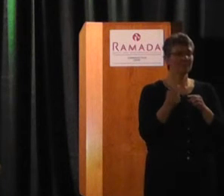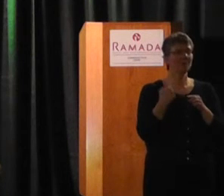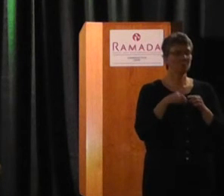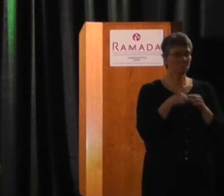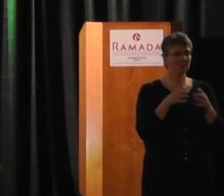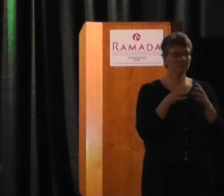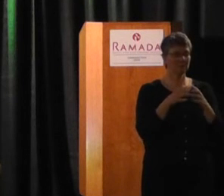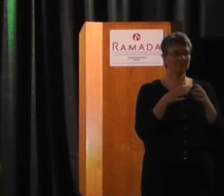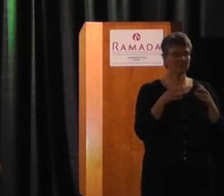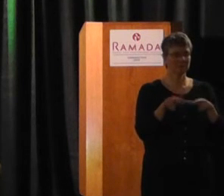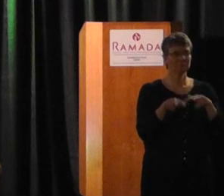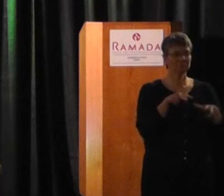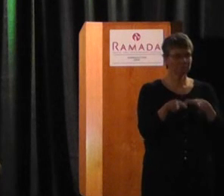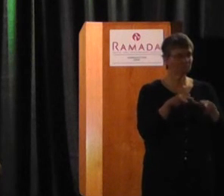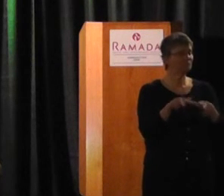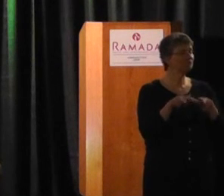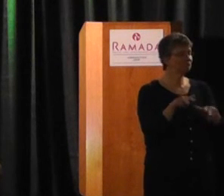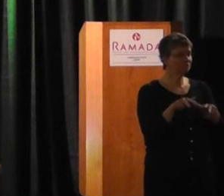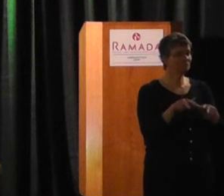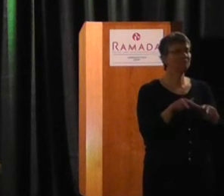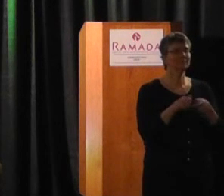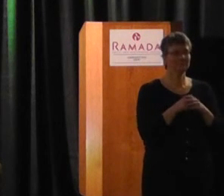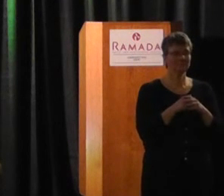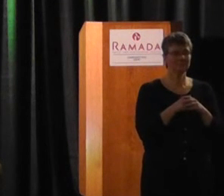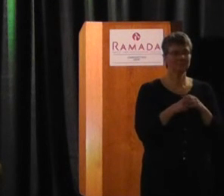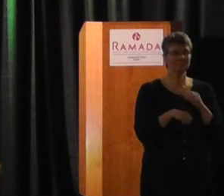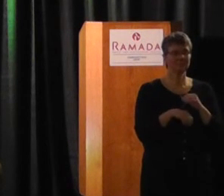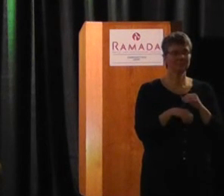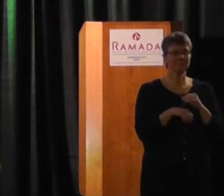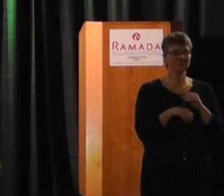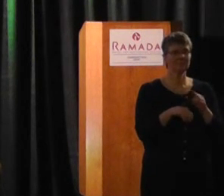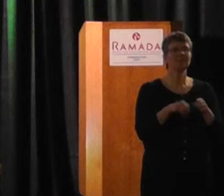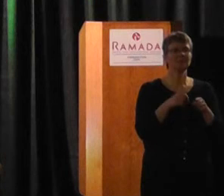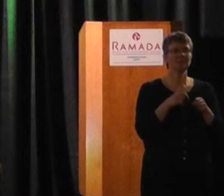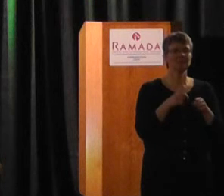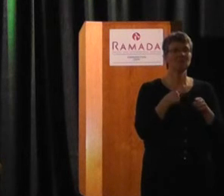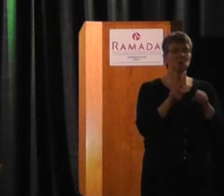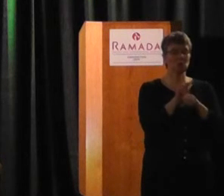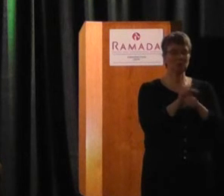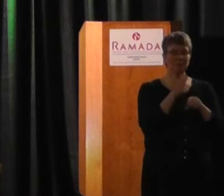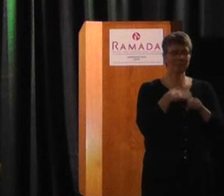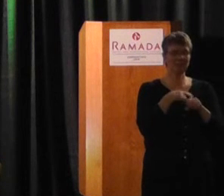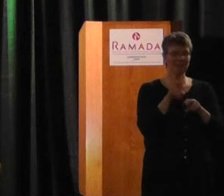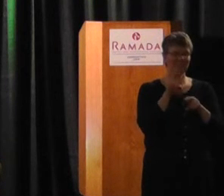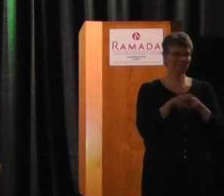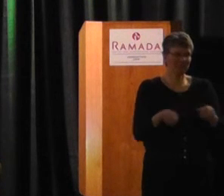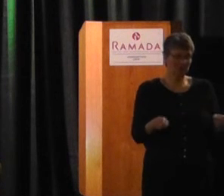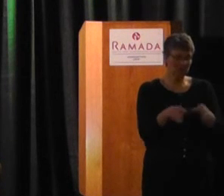hiking. This is in the glacier. So the same, using my city ski, I can go everywhere with everyone. So it's too much